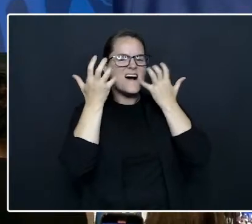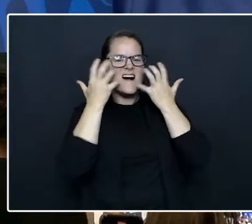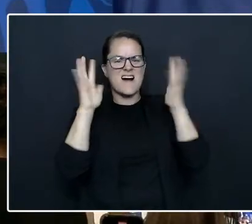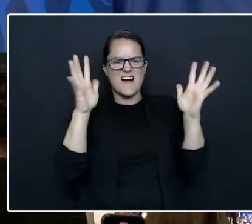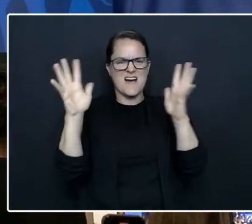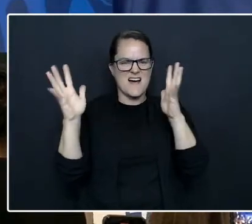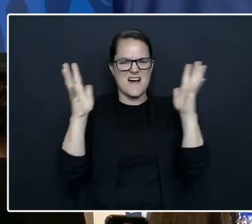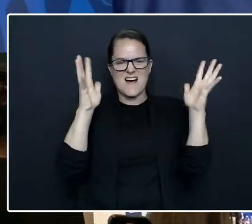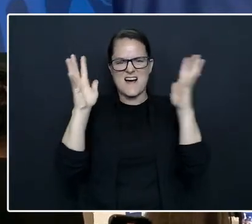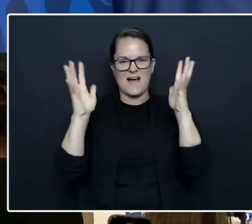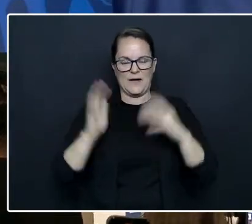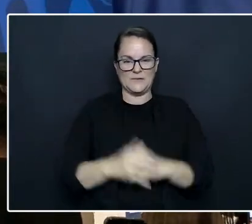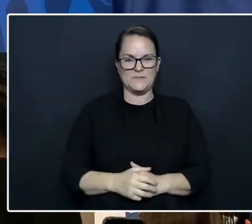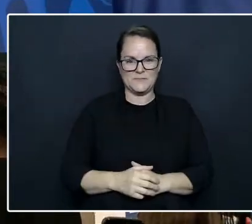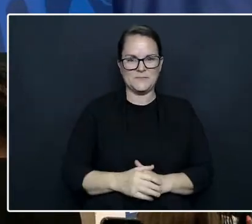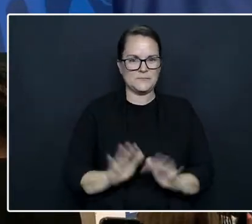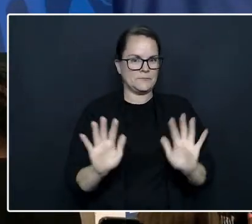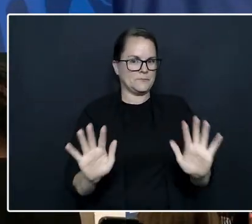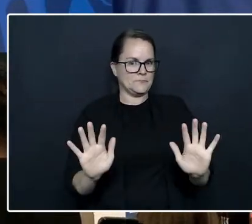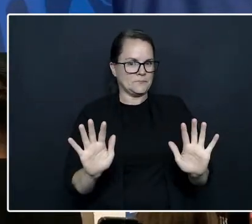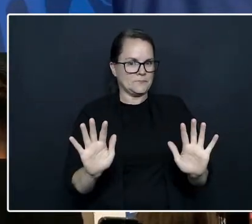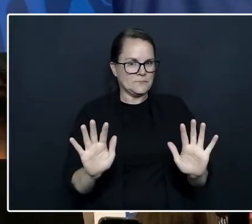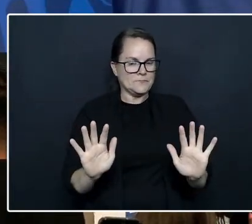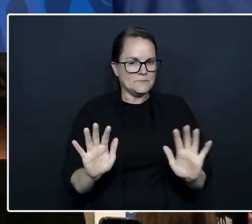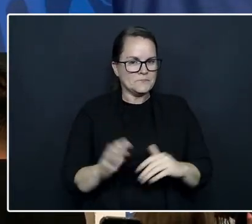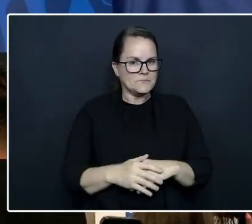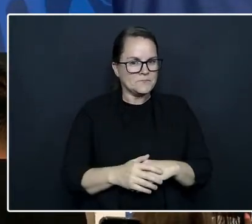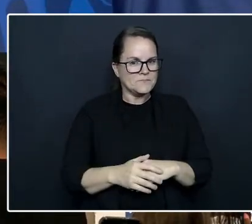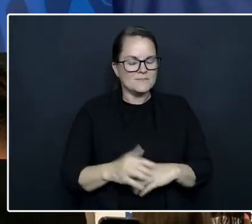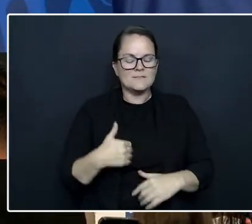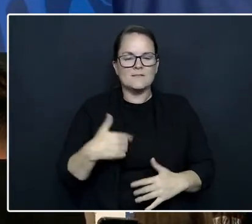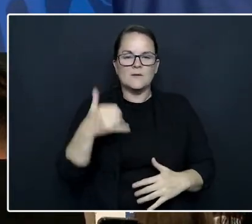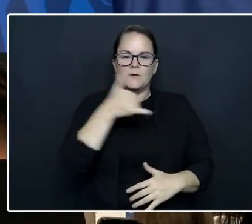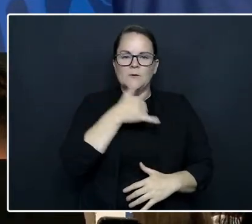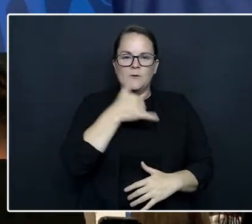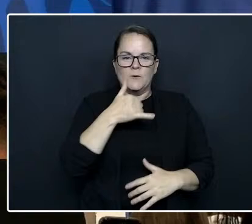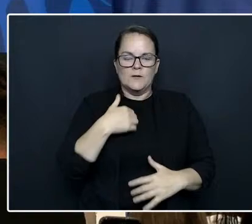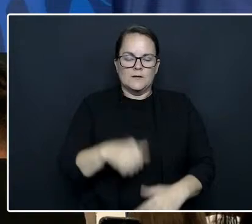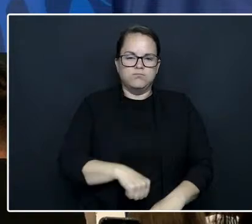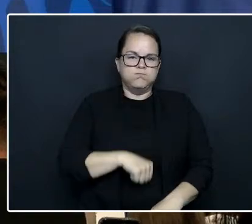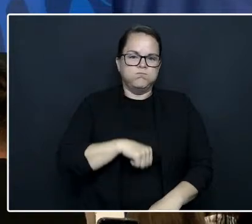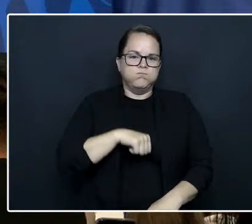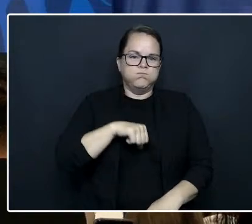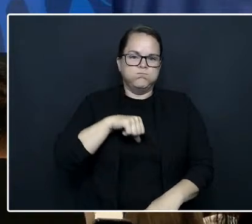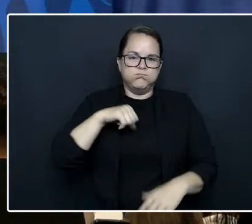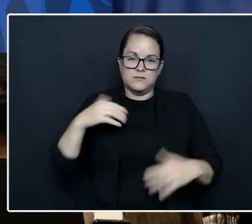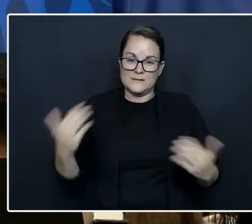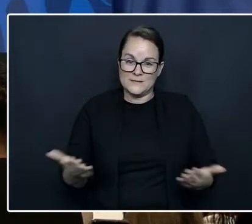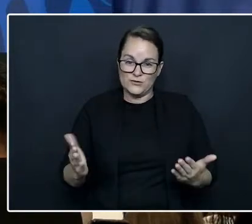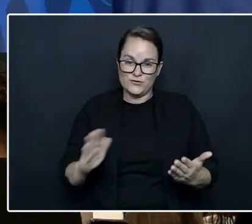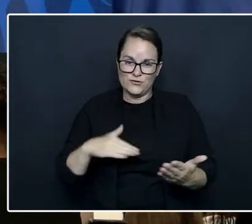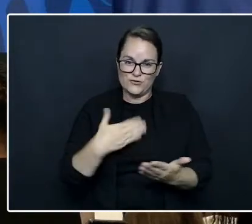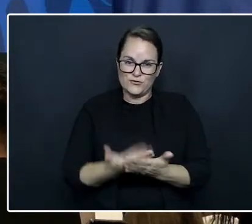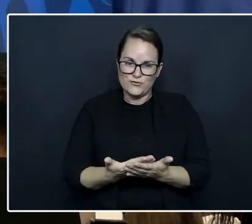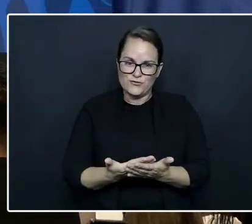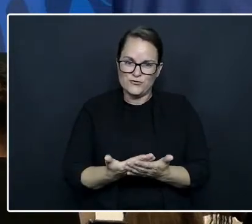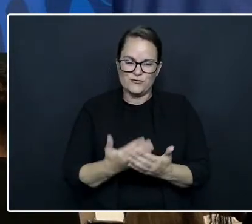Oh my gosh. I'm so proud to be here. I'm so proud to join all of you to launch